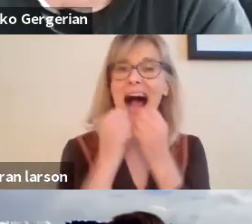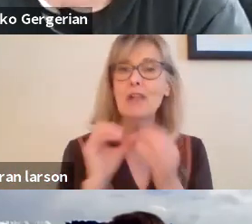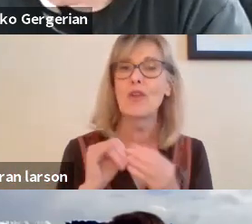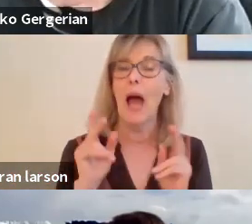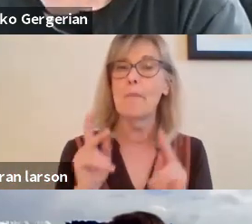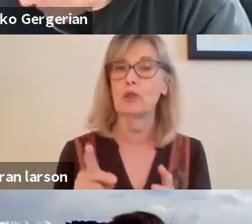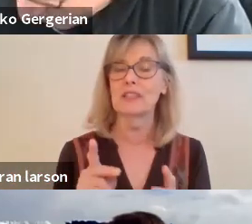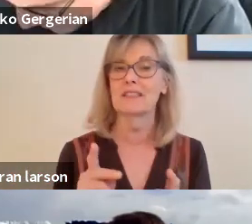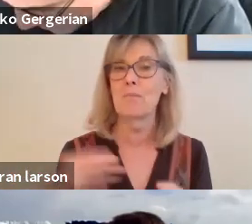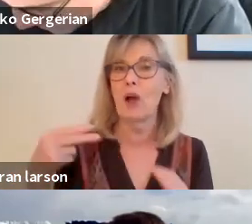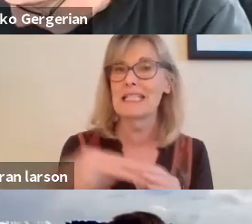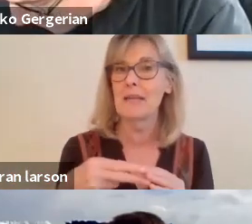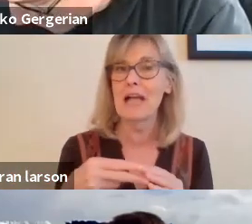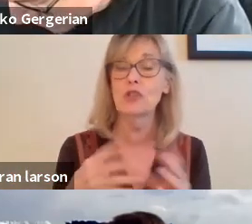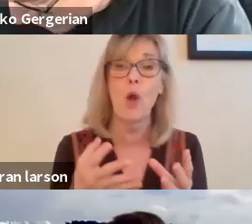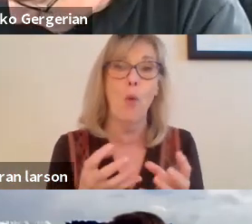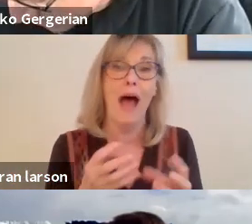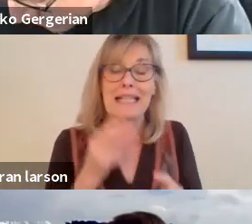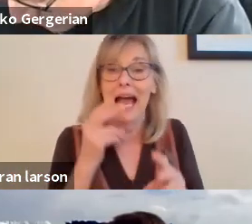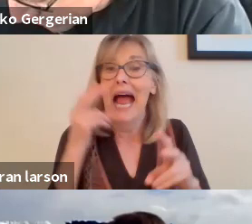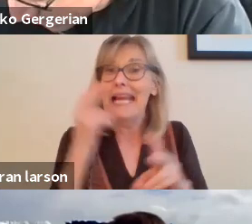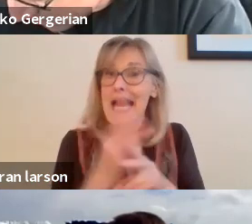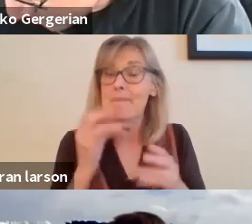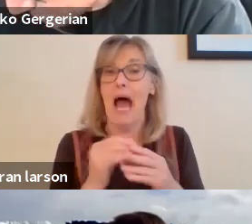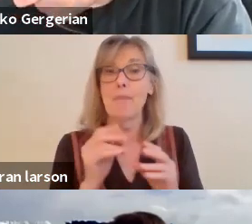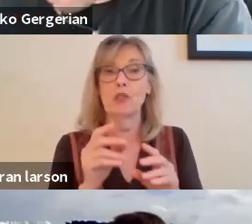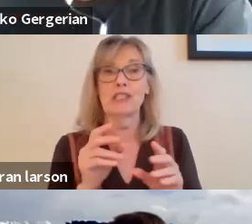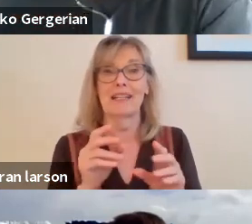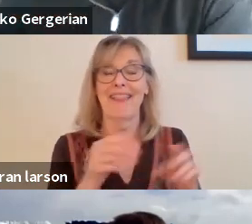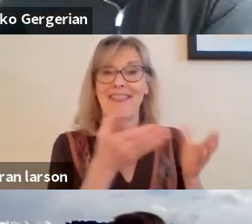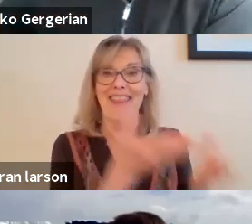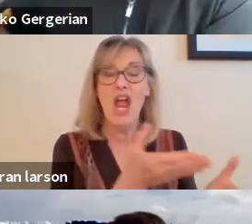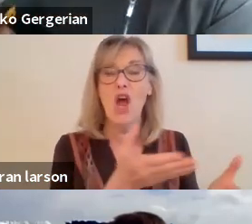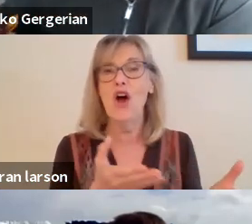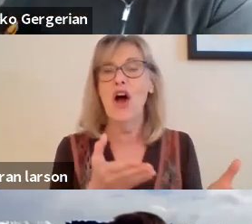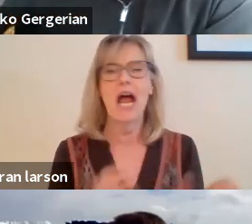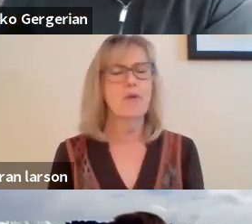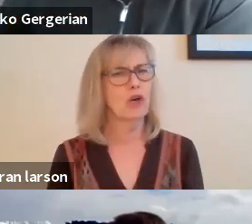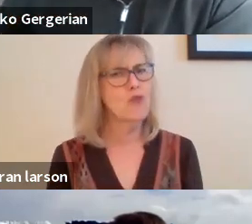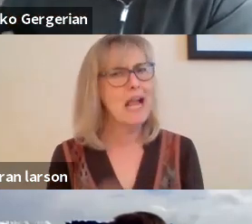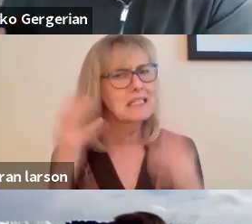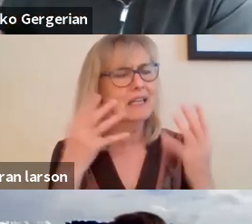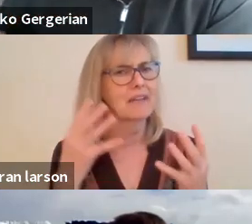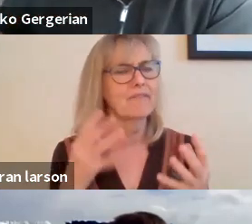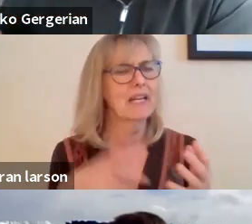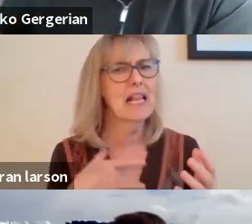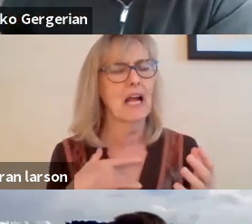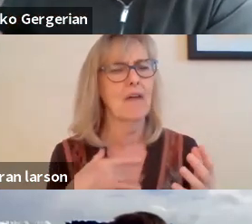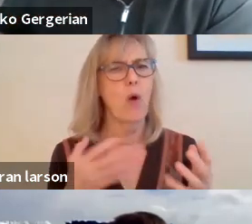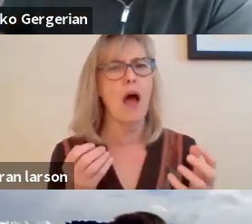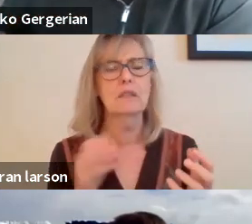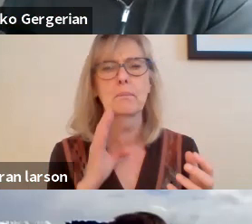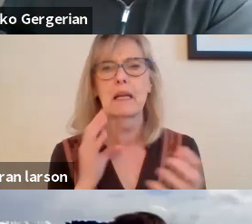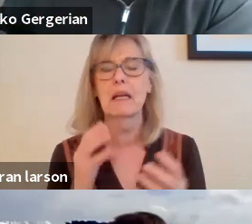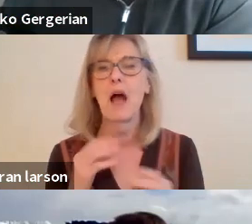I valued that person's participation and wanted to keep that person there. It was a crazy feeling